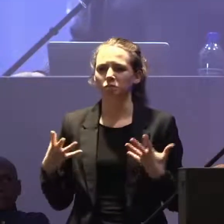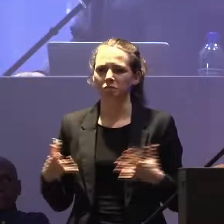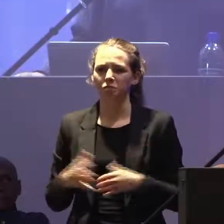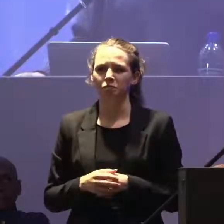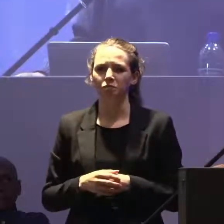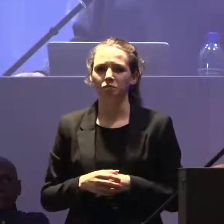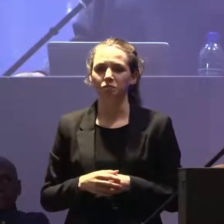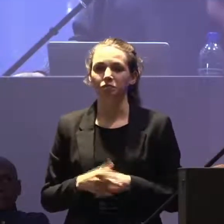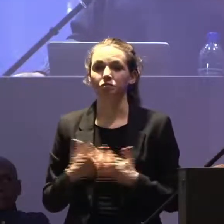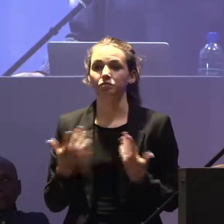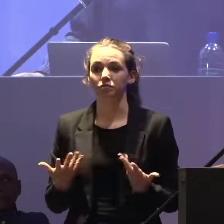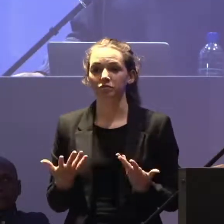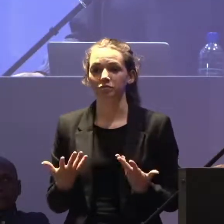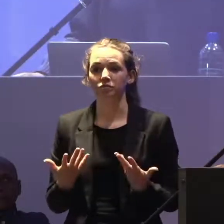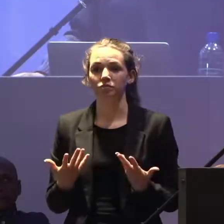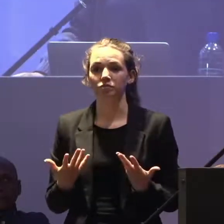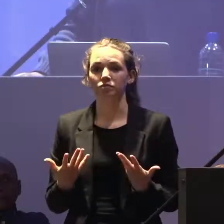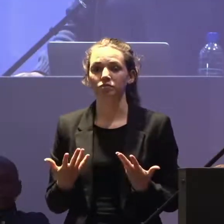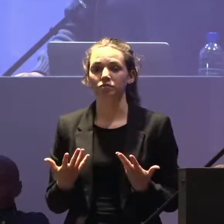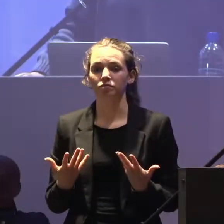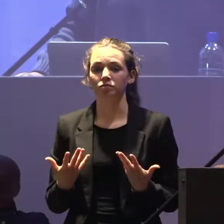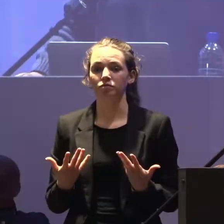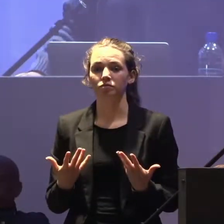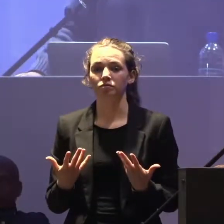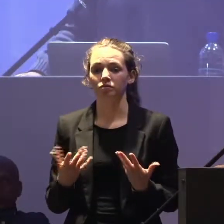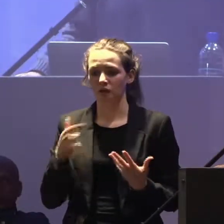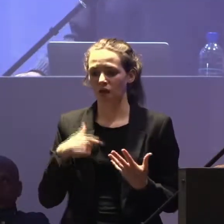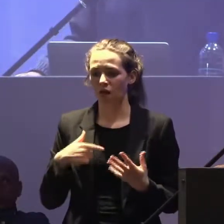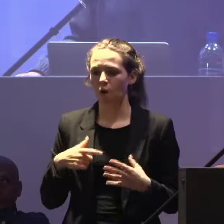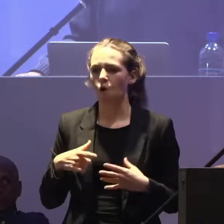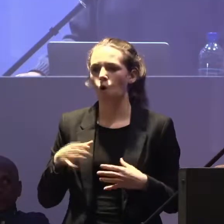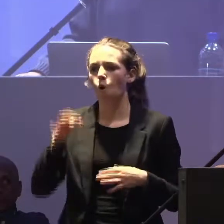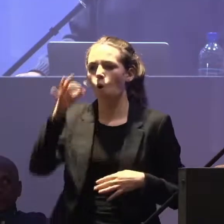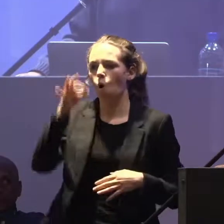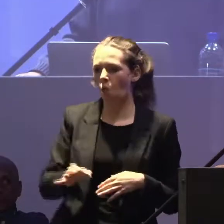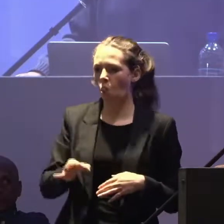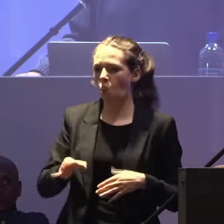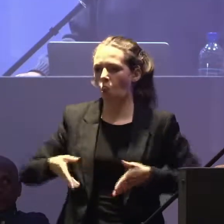And the next thing, I was in a pothole.